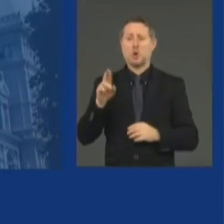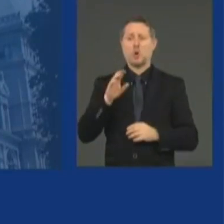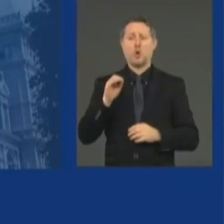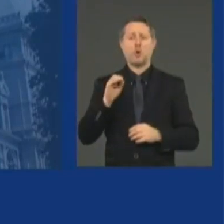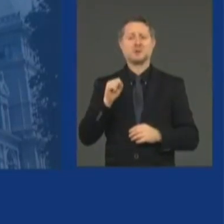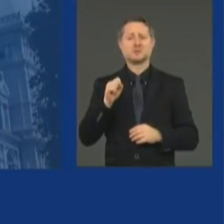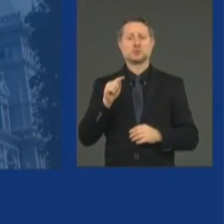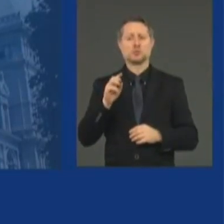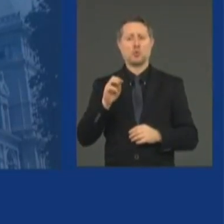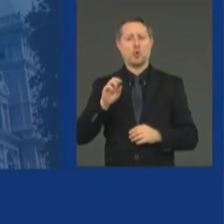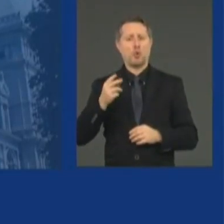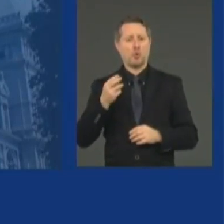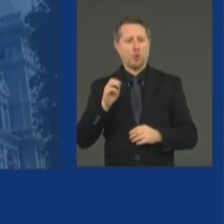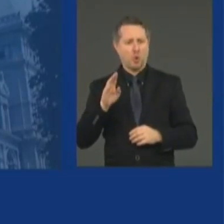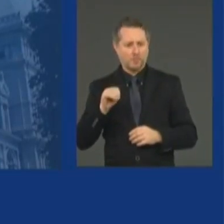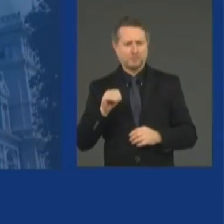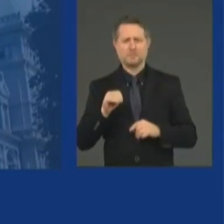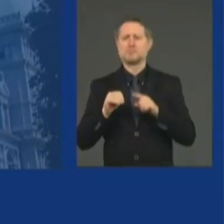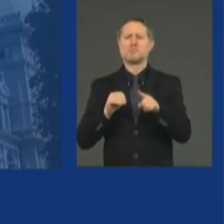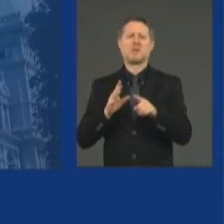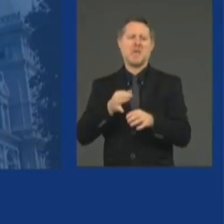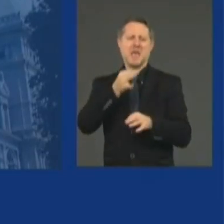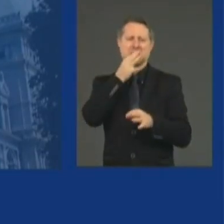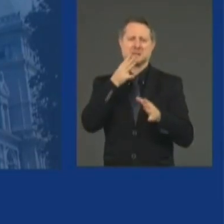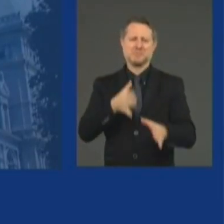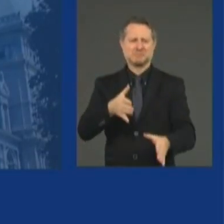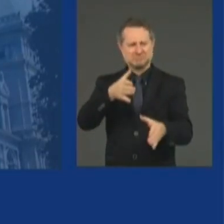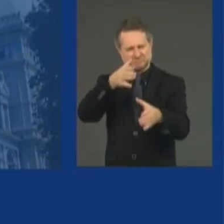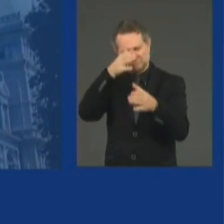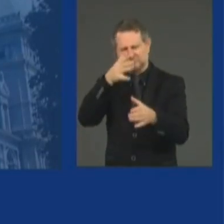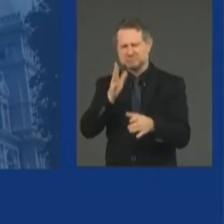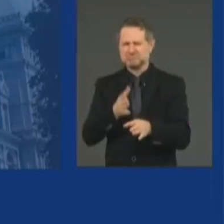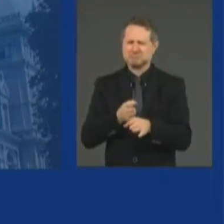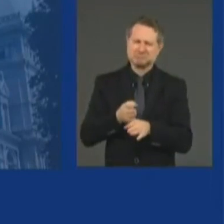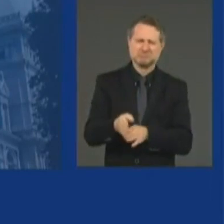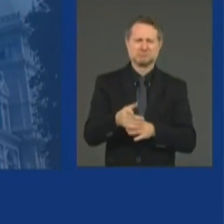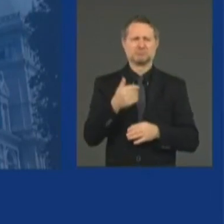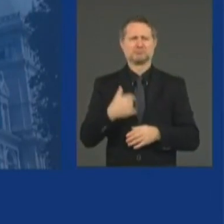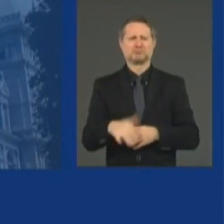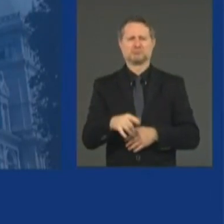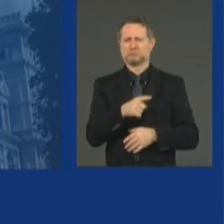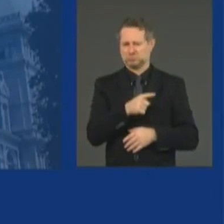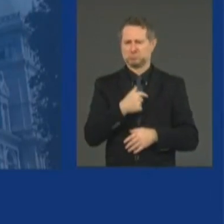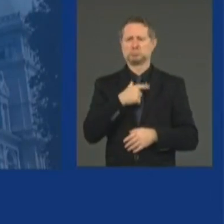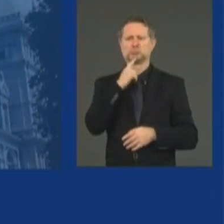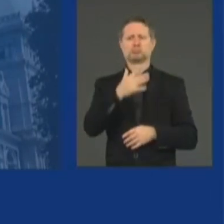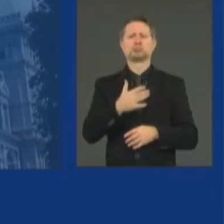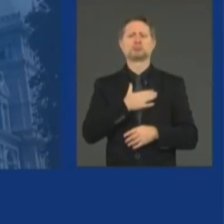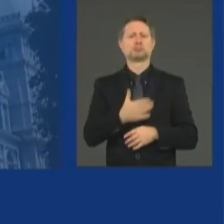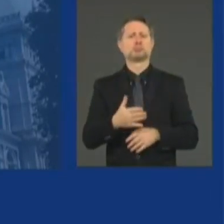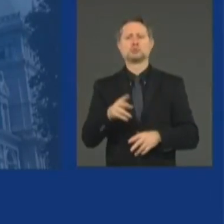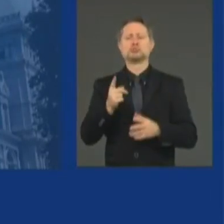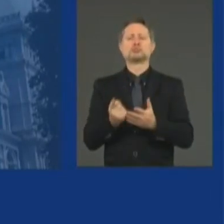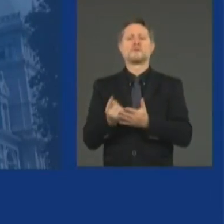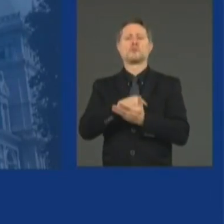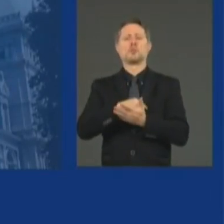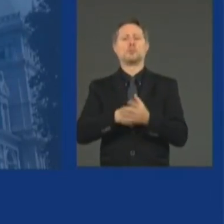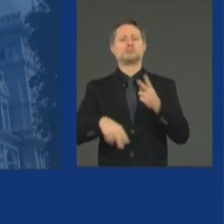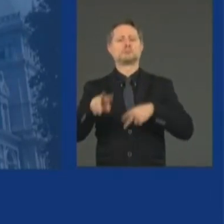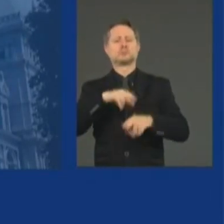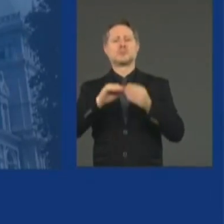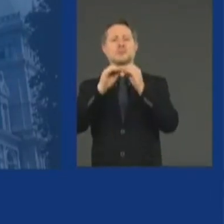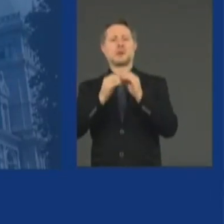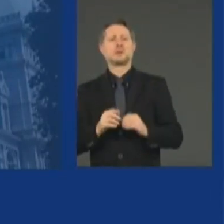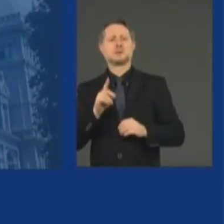a nationwide expert in this field, and he has agreed to review our data, what we're doing,